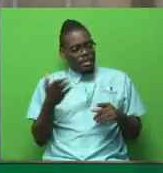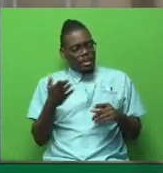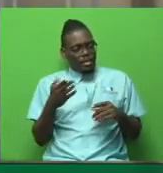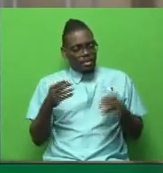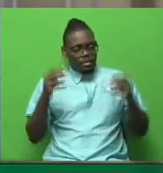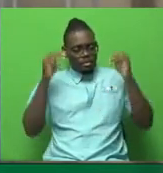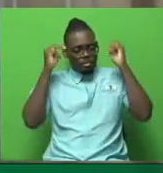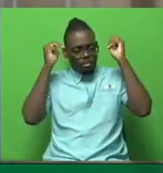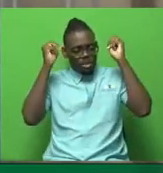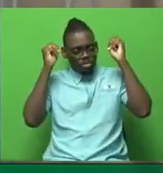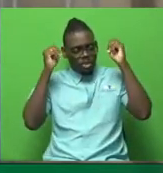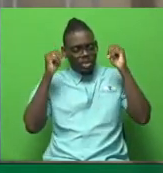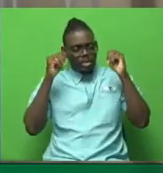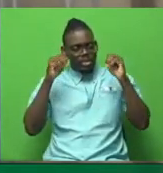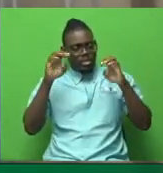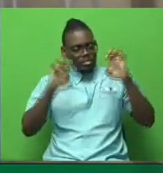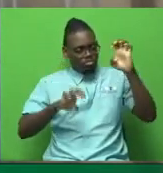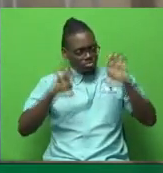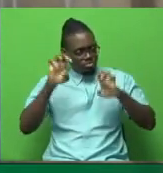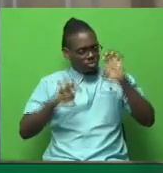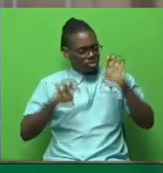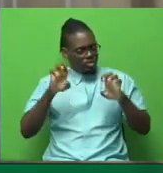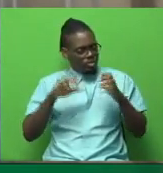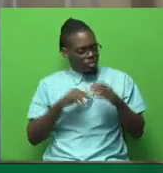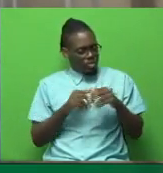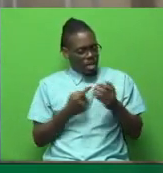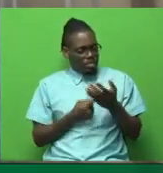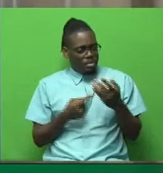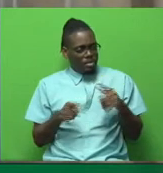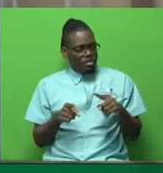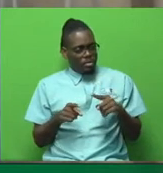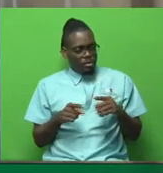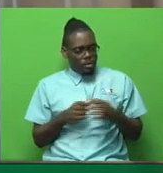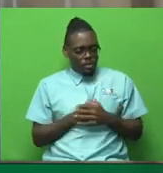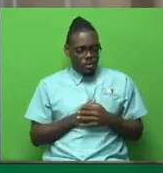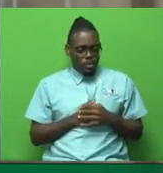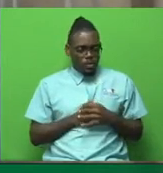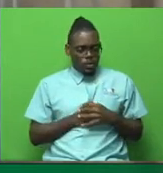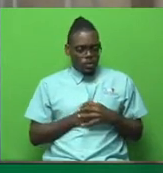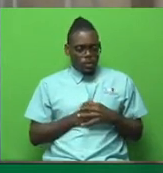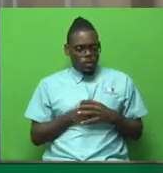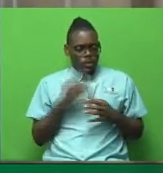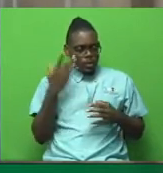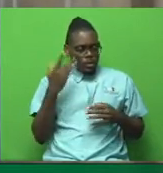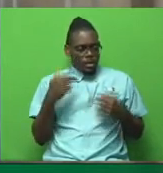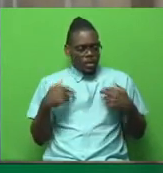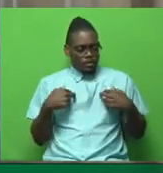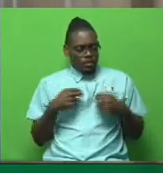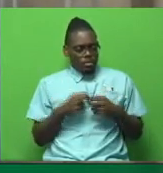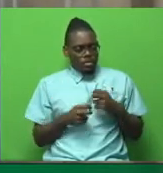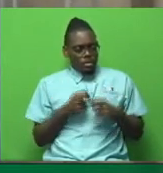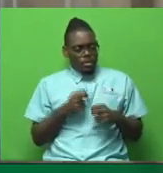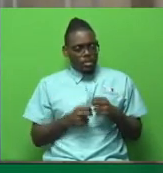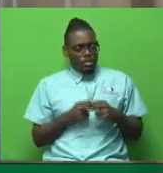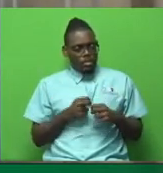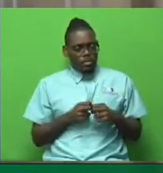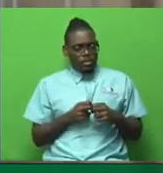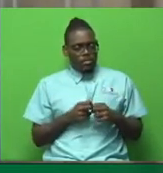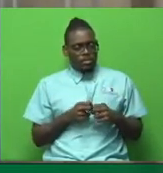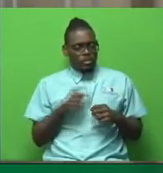and that is why this country is in a crisis that it is in from then to now the minister had multiple opportunities